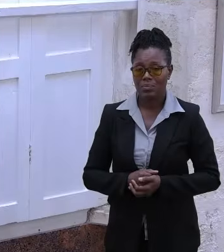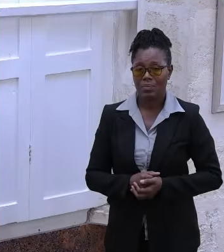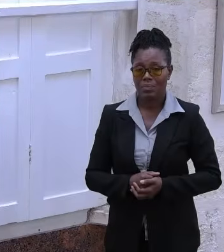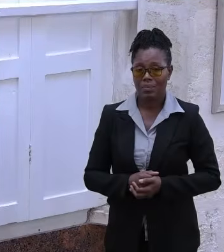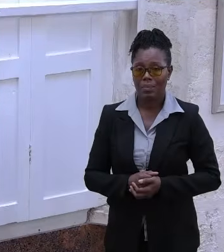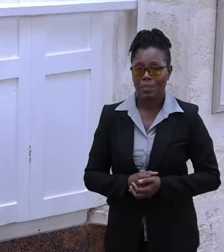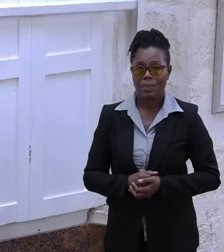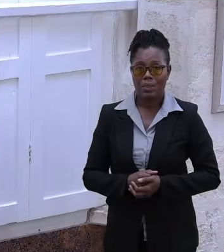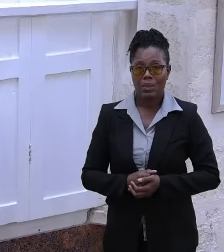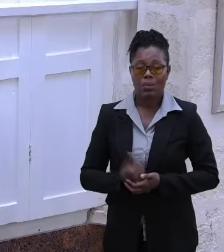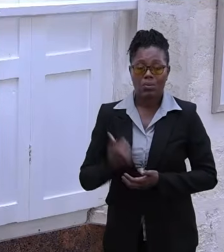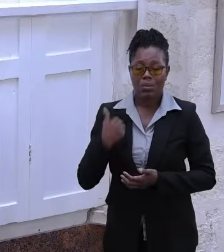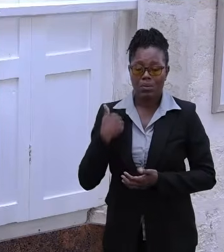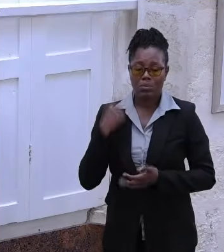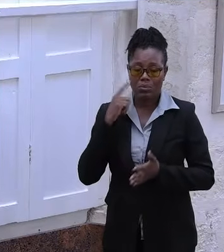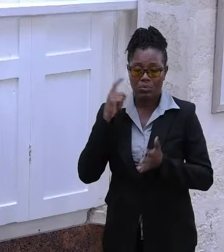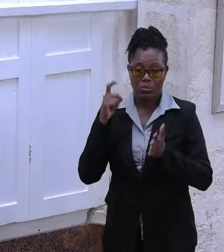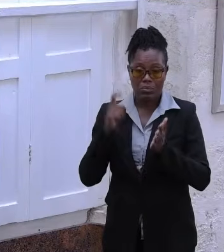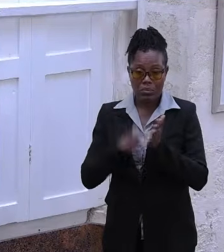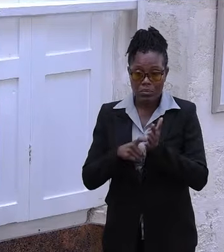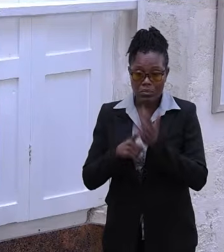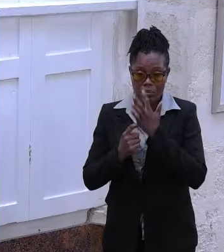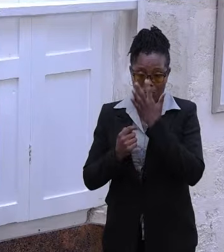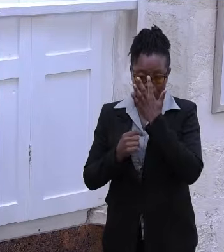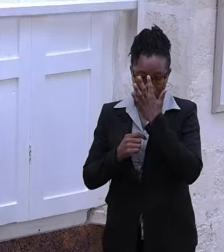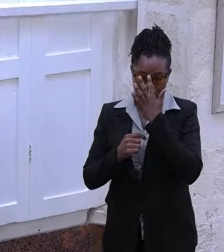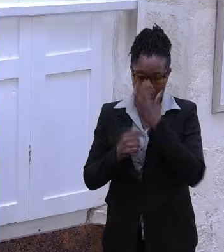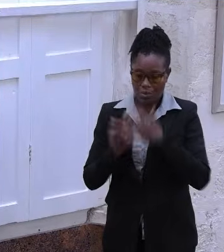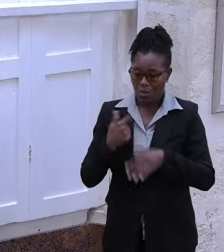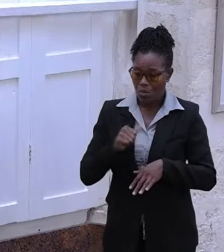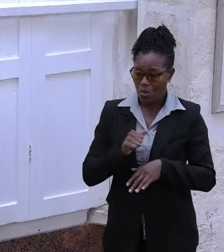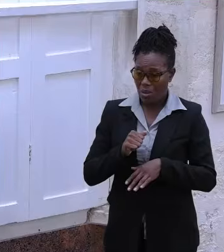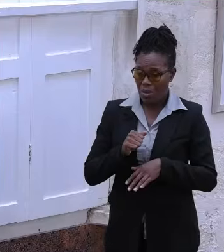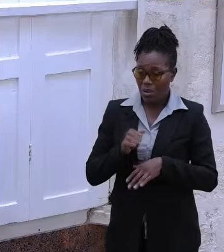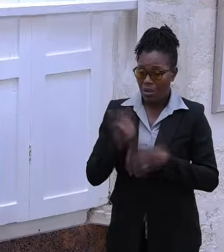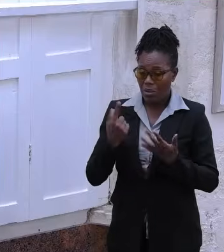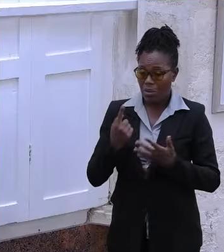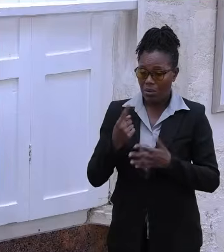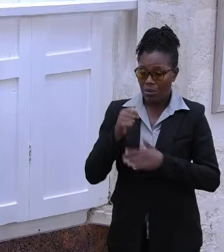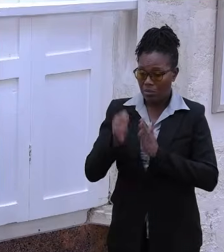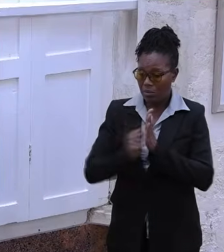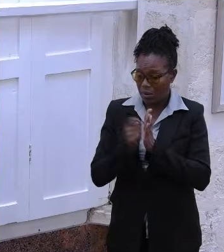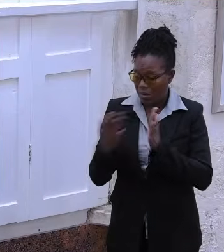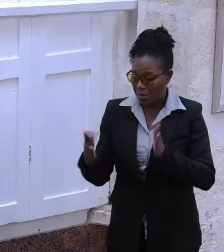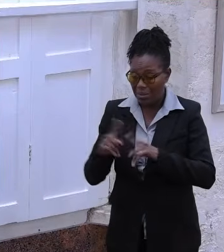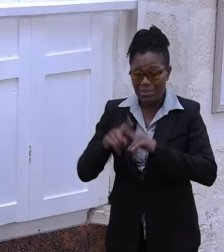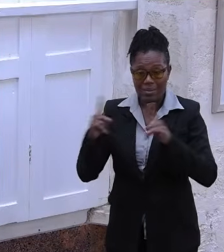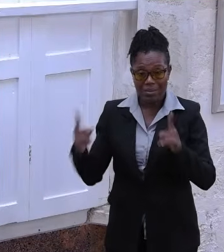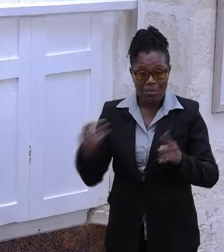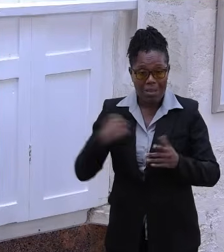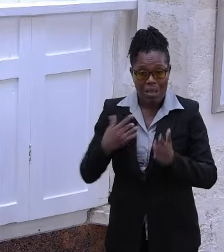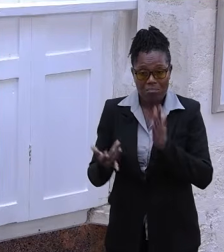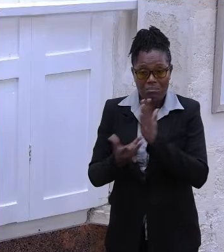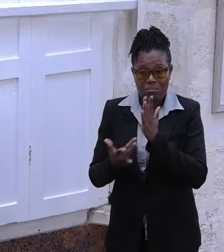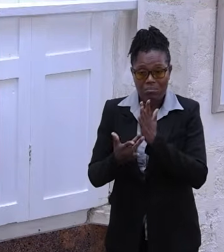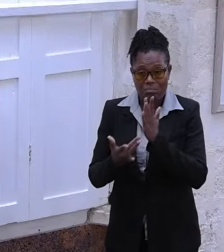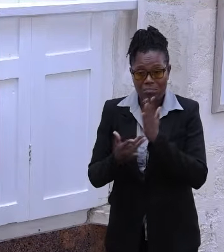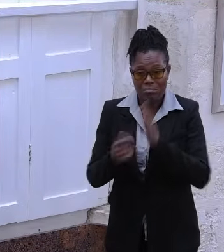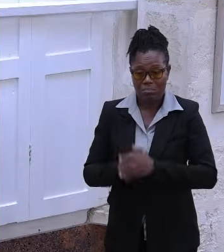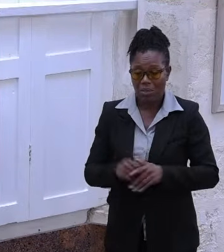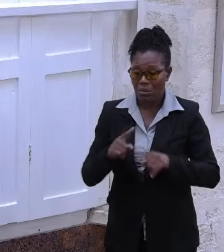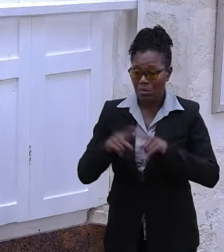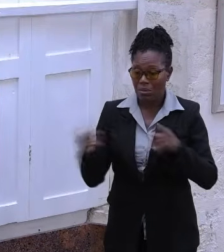to recognize that we're in a different time where technology, different type of